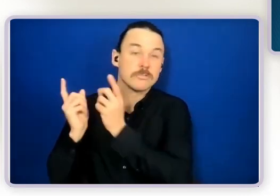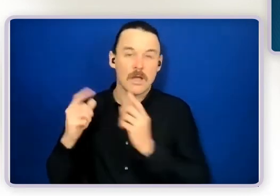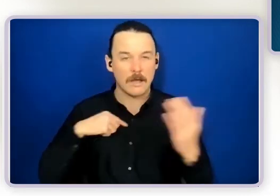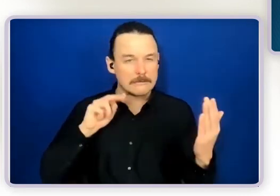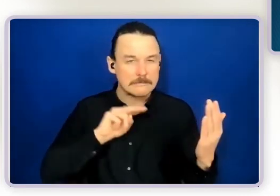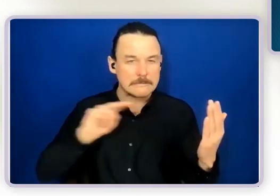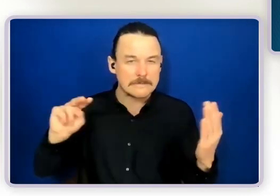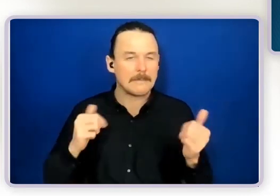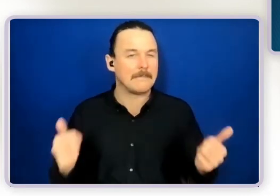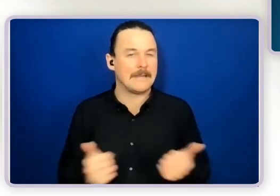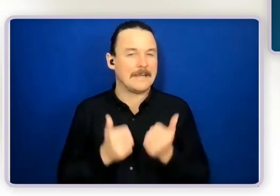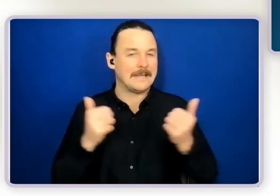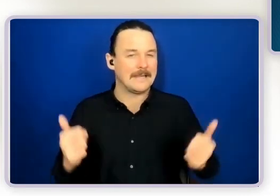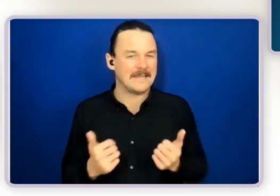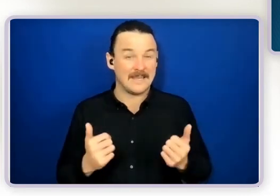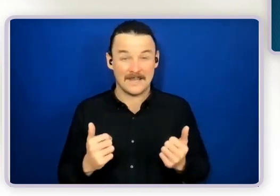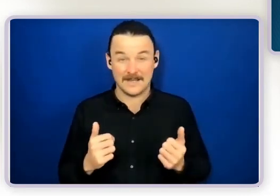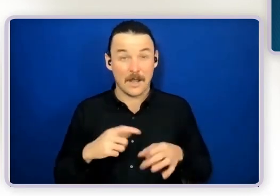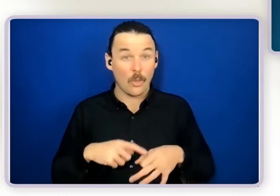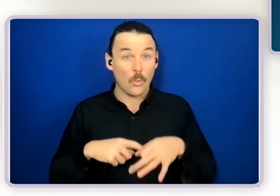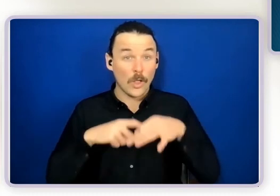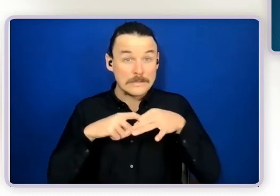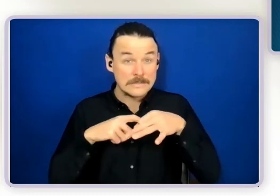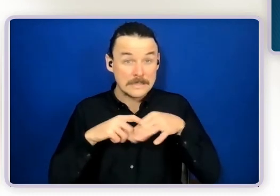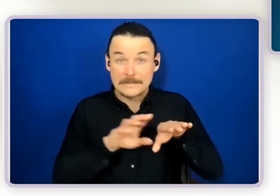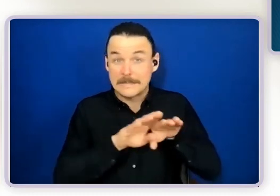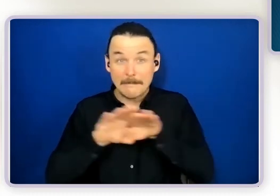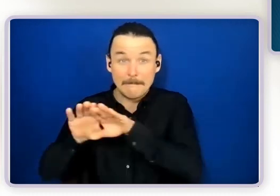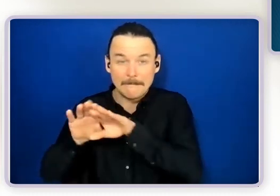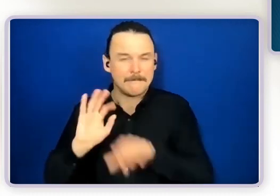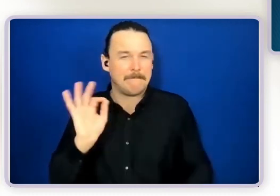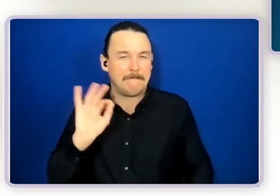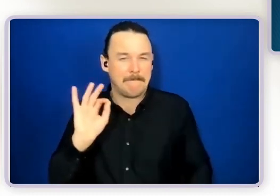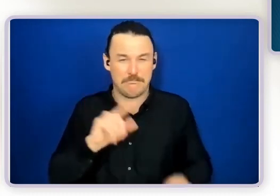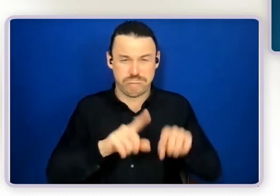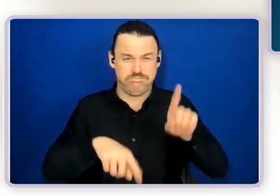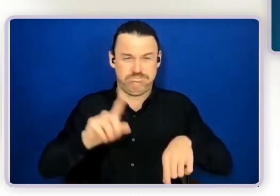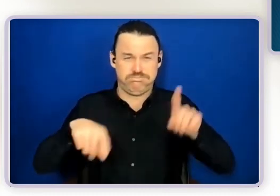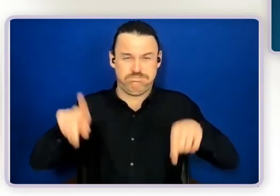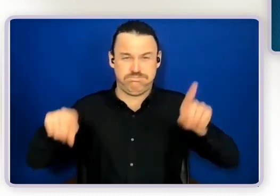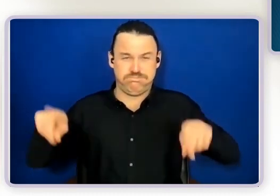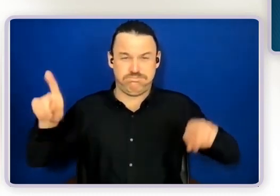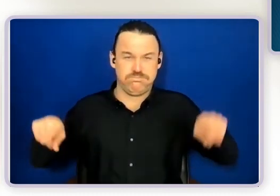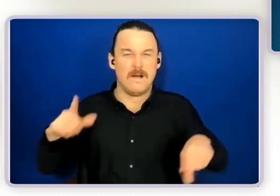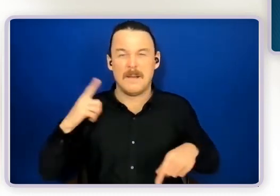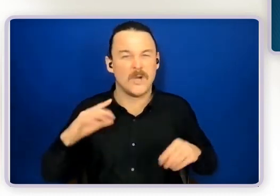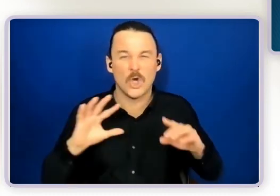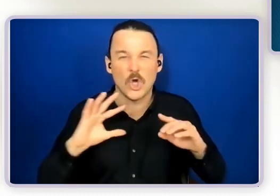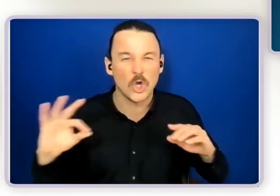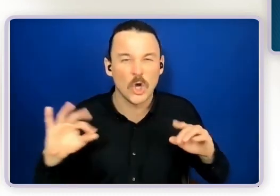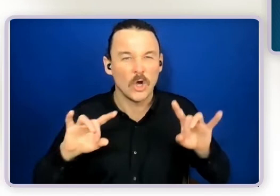there's no standard. Sometimes in some areas there's a template, but it's a bad